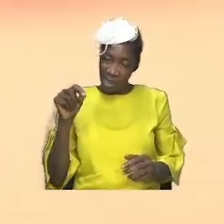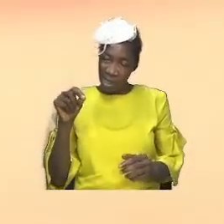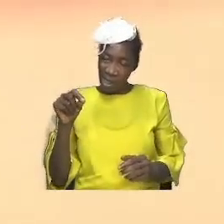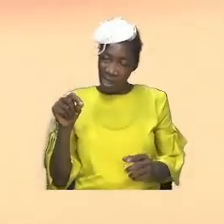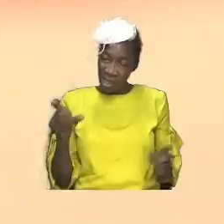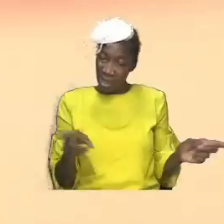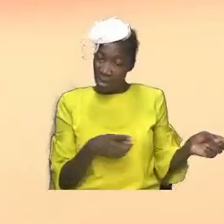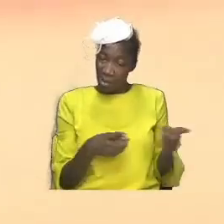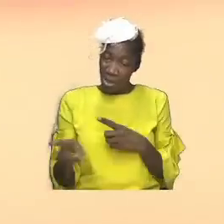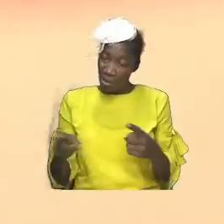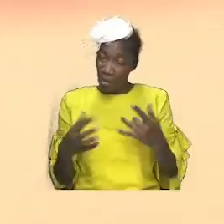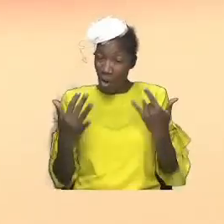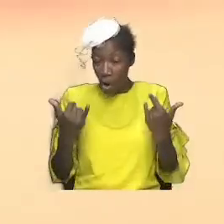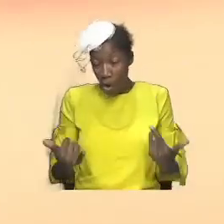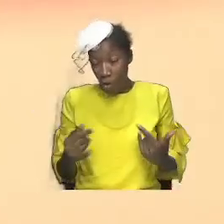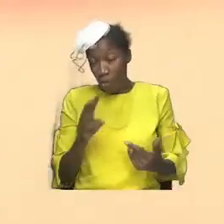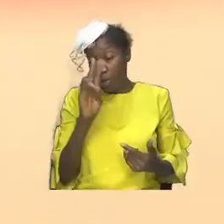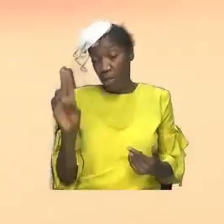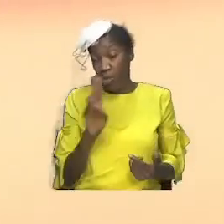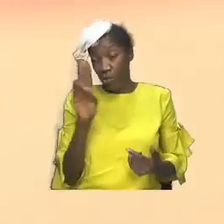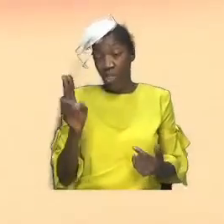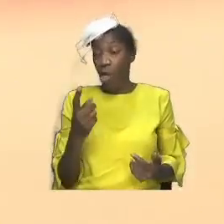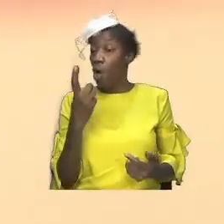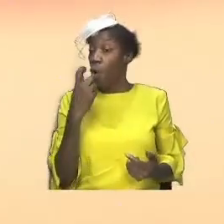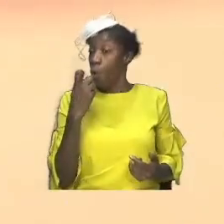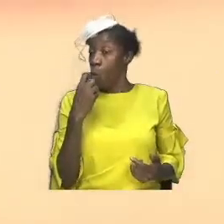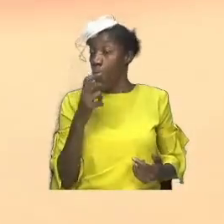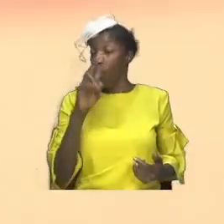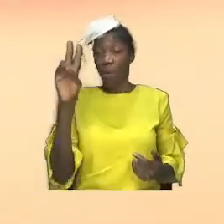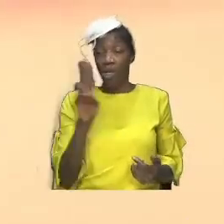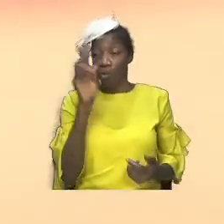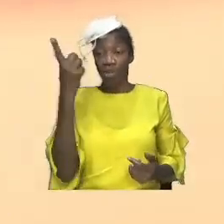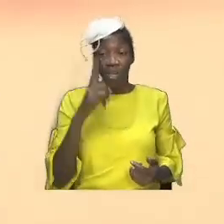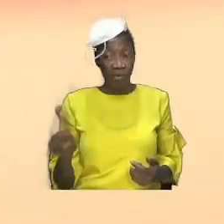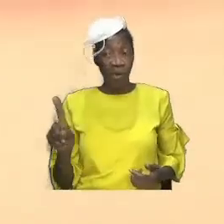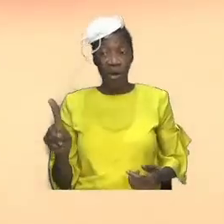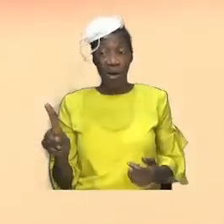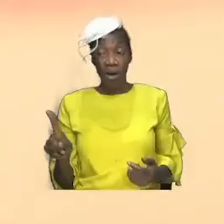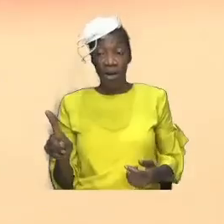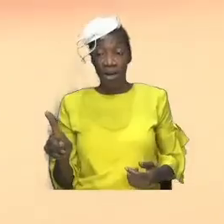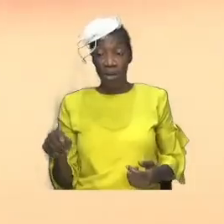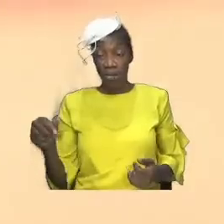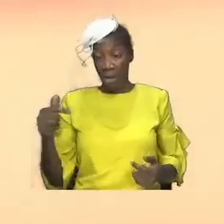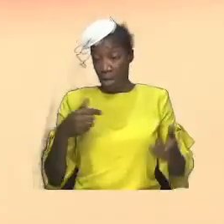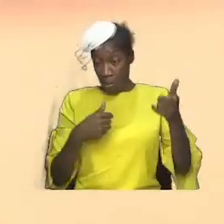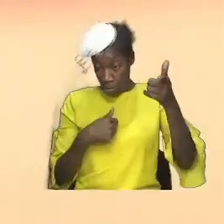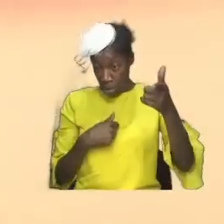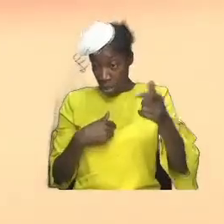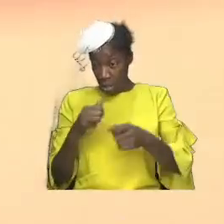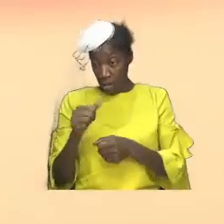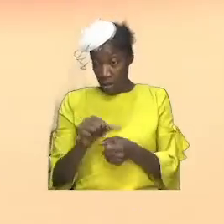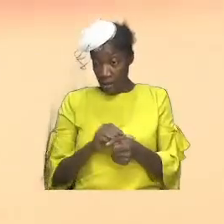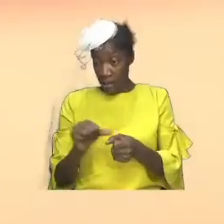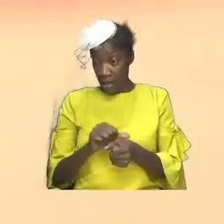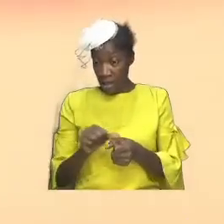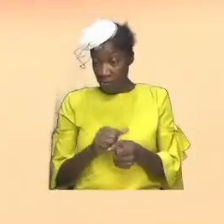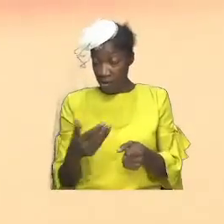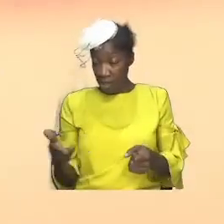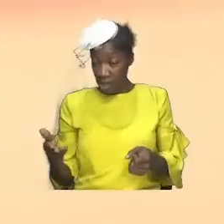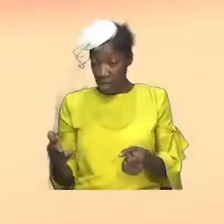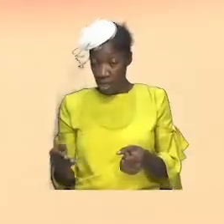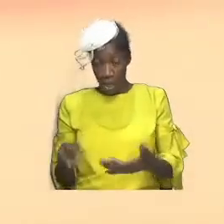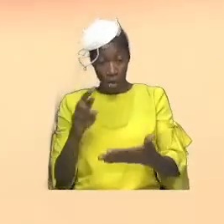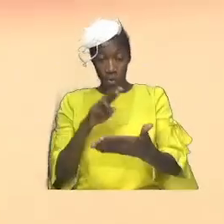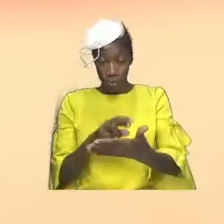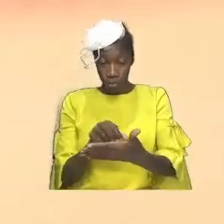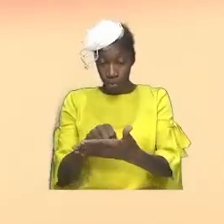to do, how I use it, who I use it for. I am making every effort to document it